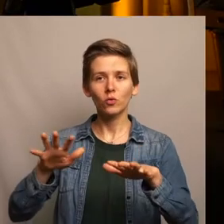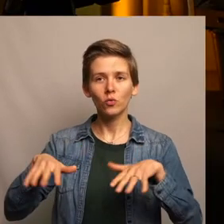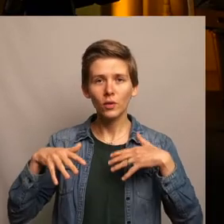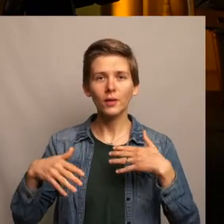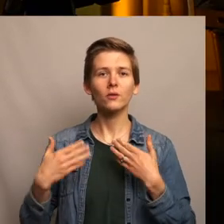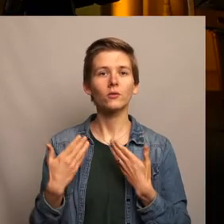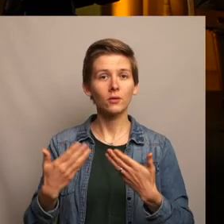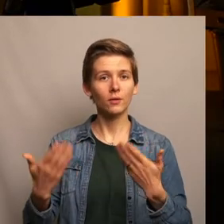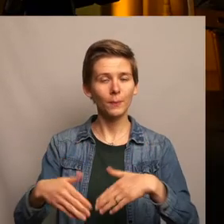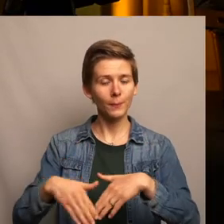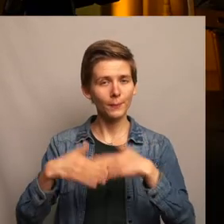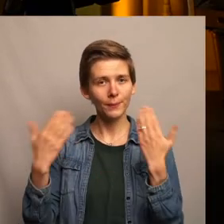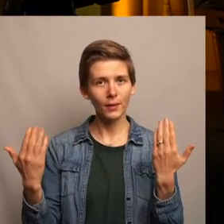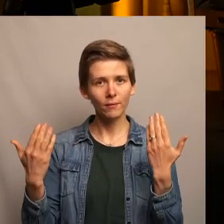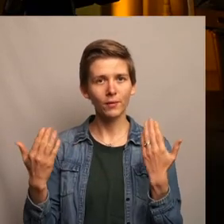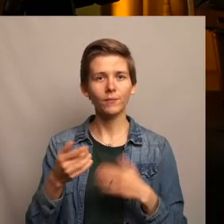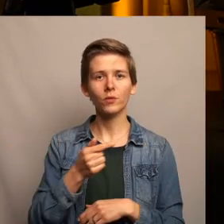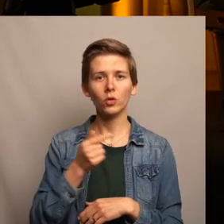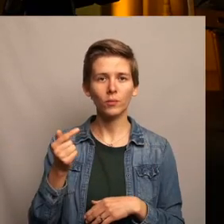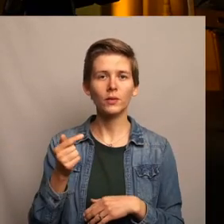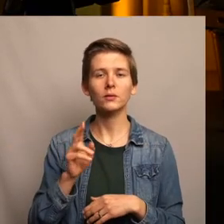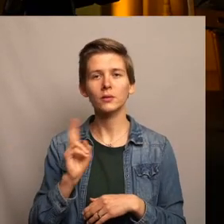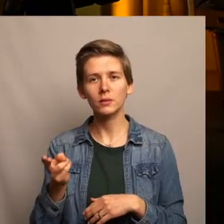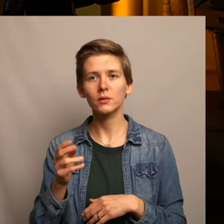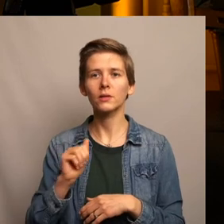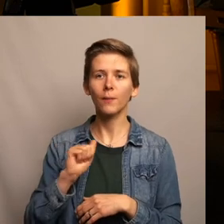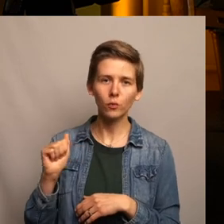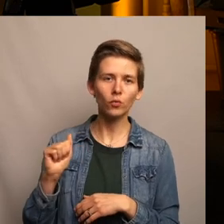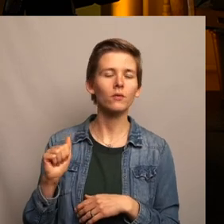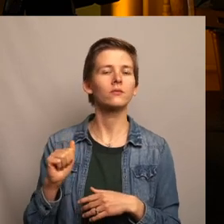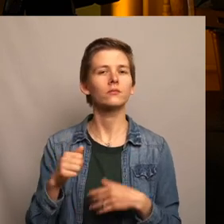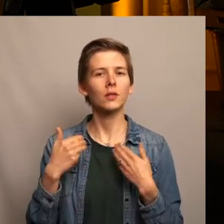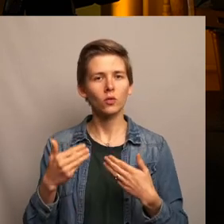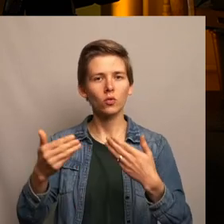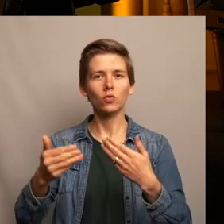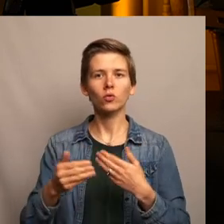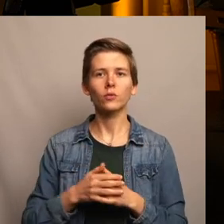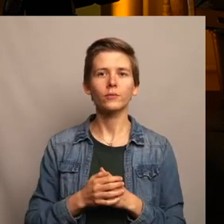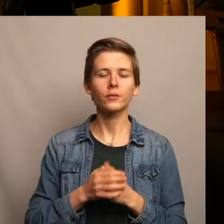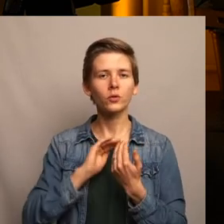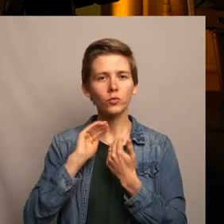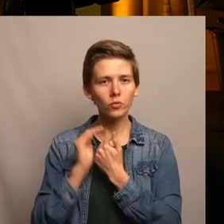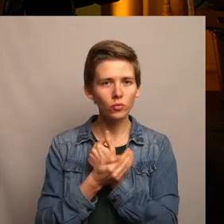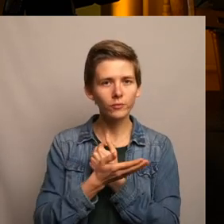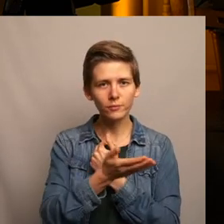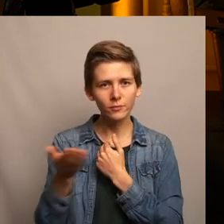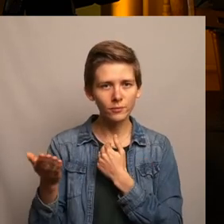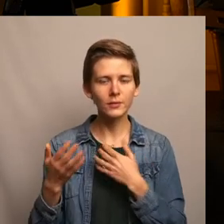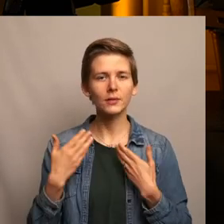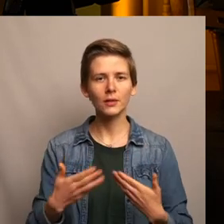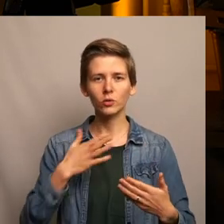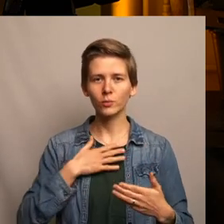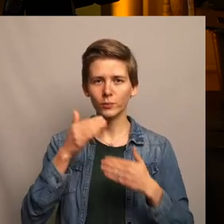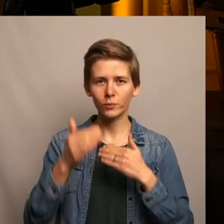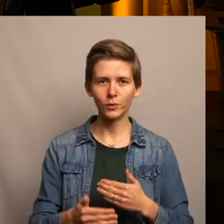day. Thomas, Hassan, Abdullahi, stay safe. And thank you for my behalf.